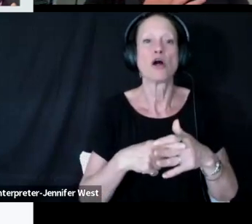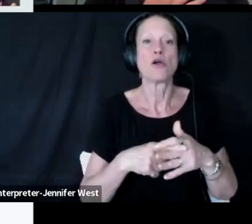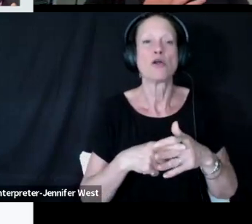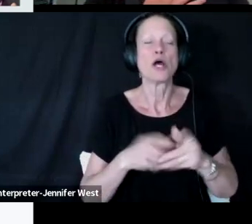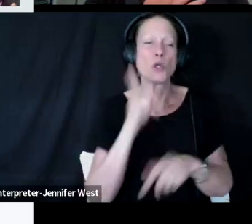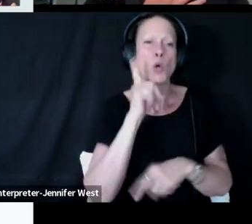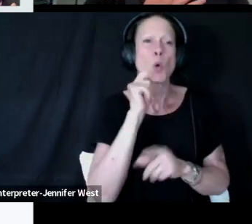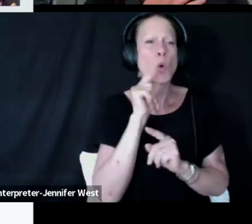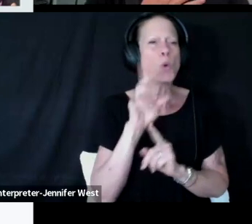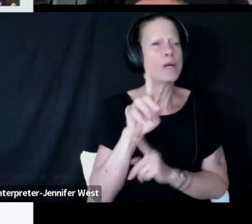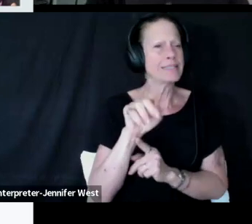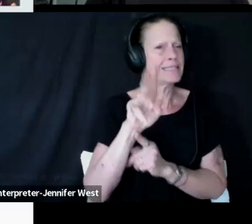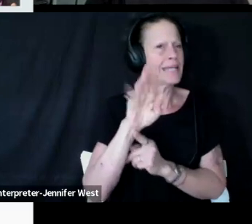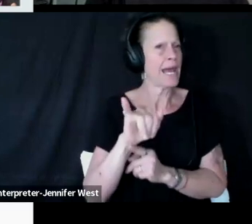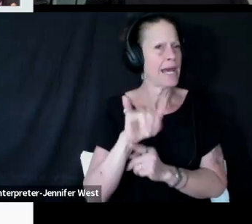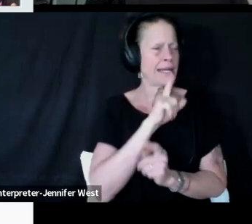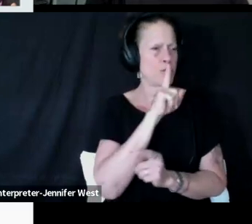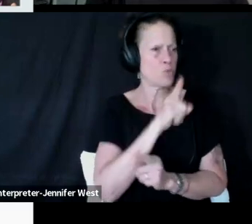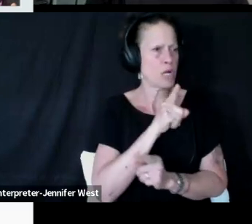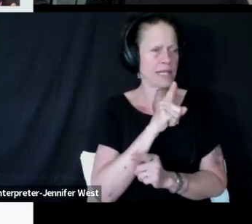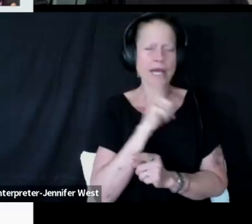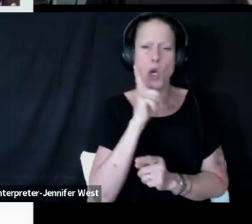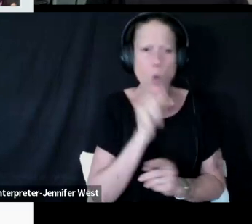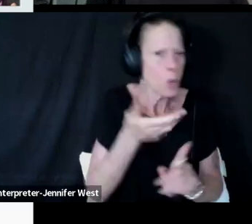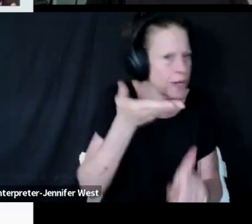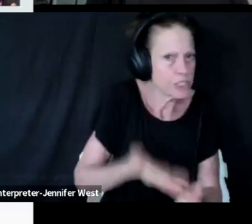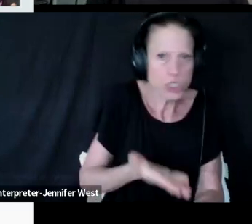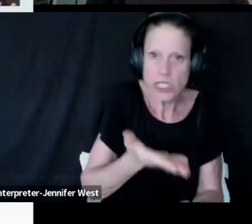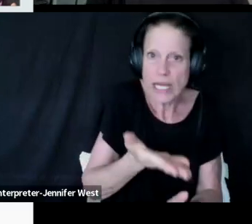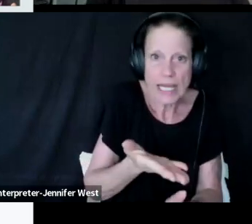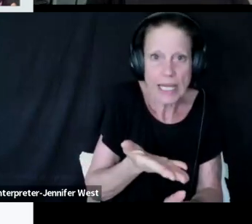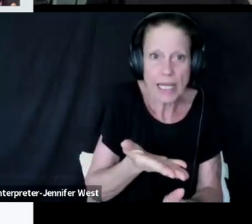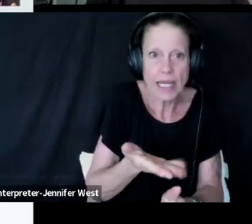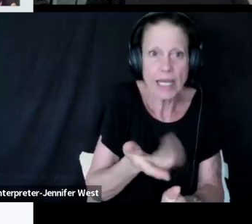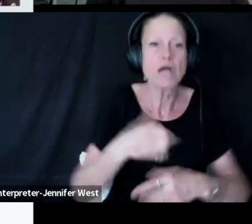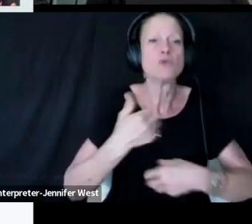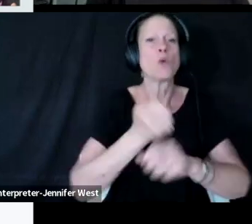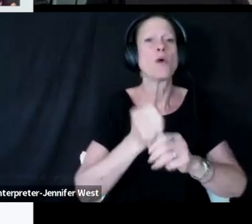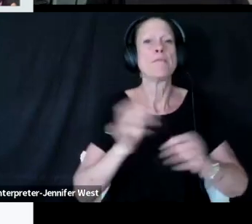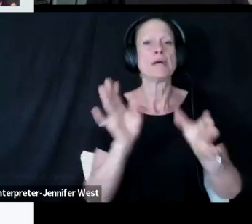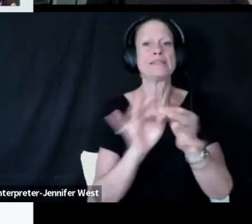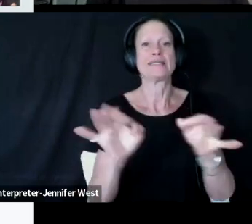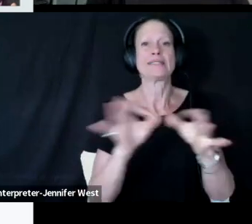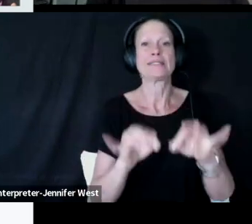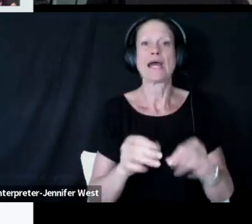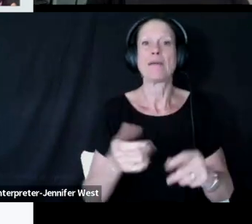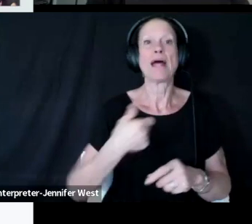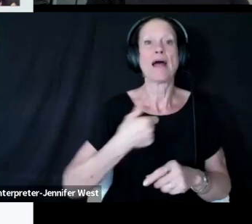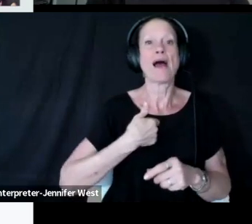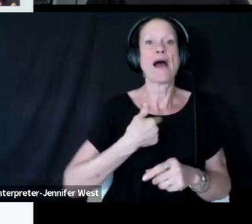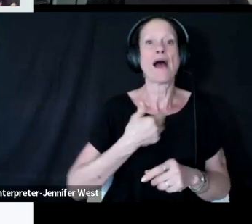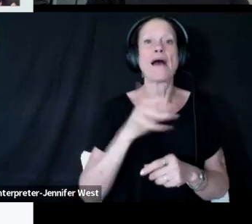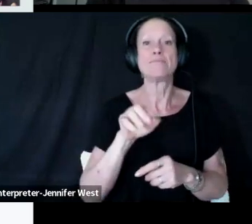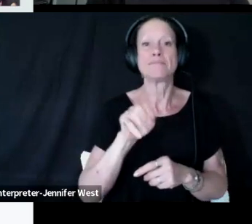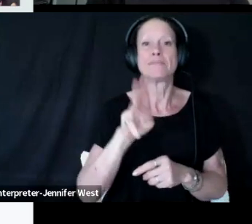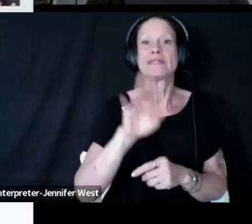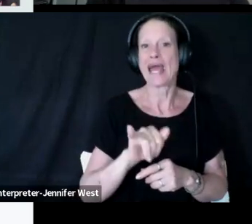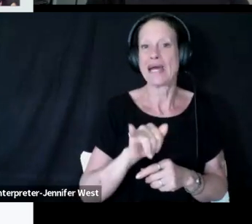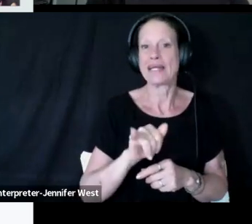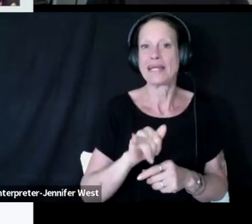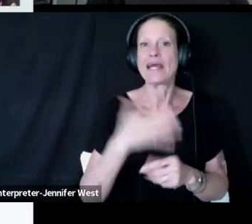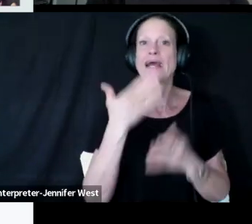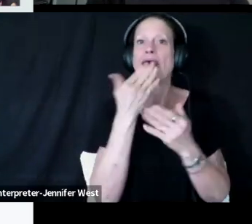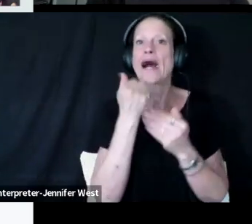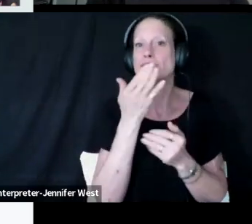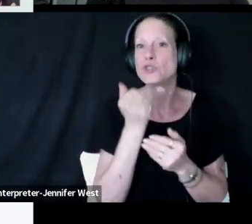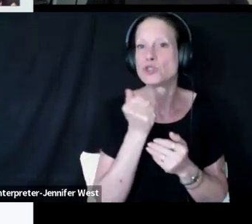core, at her essence. And so we created this little statement. I am Danny. I am sweet and silly. My life is full